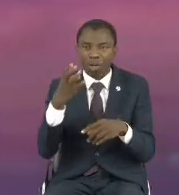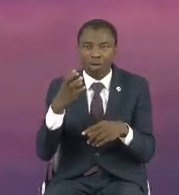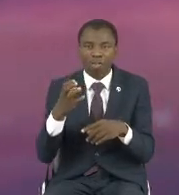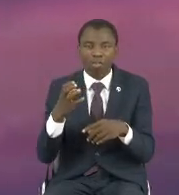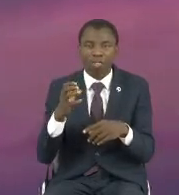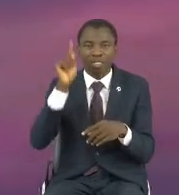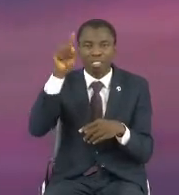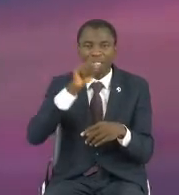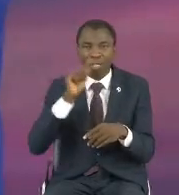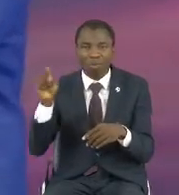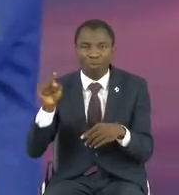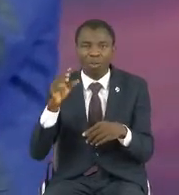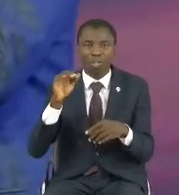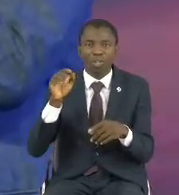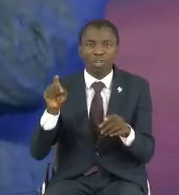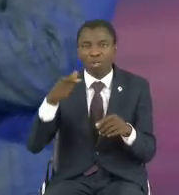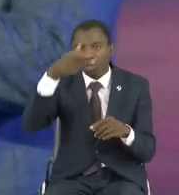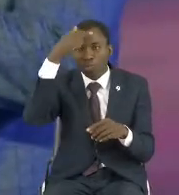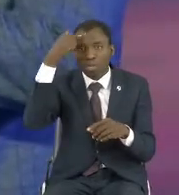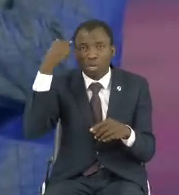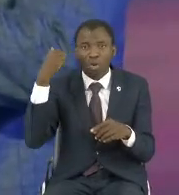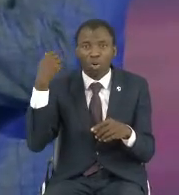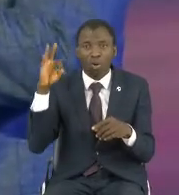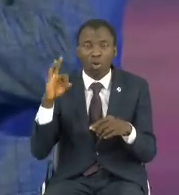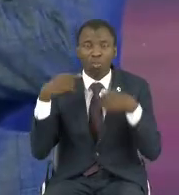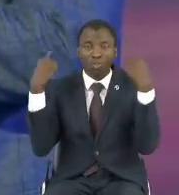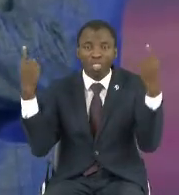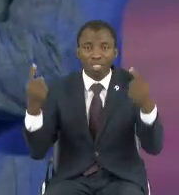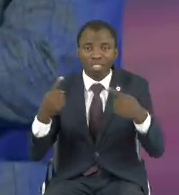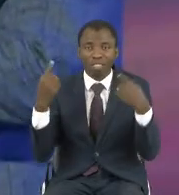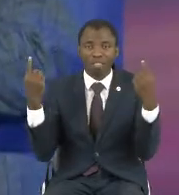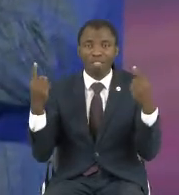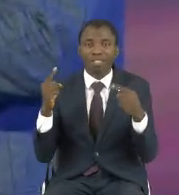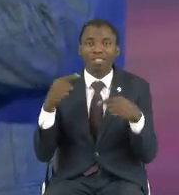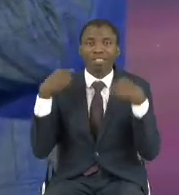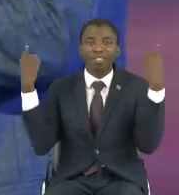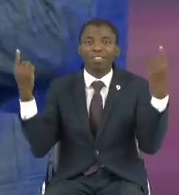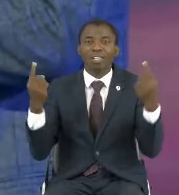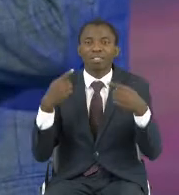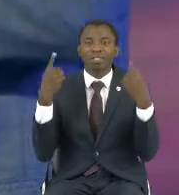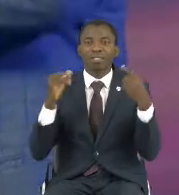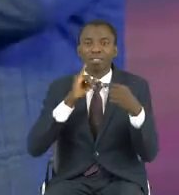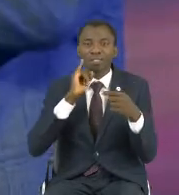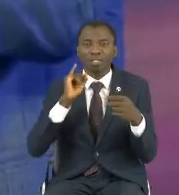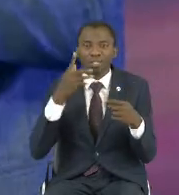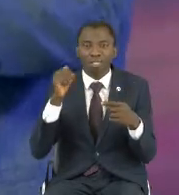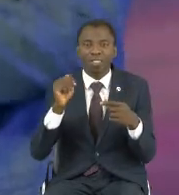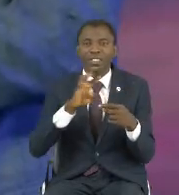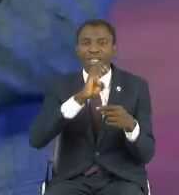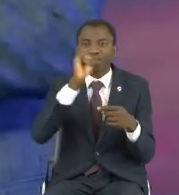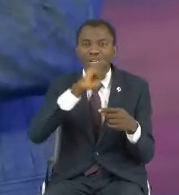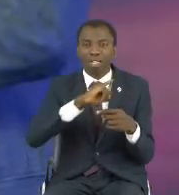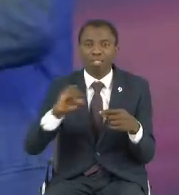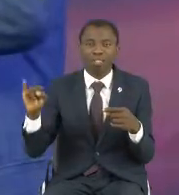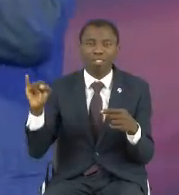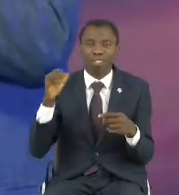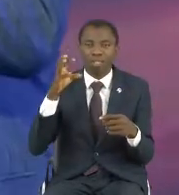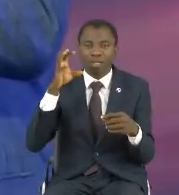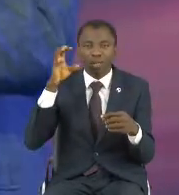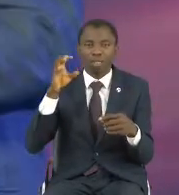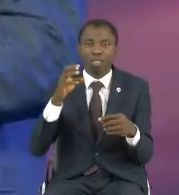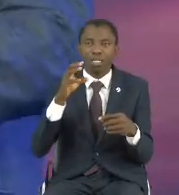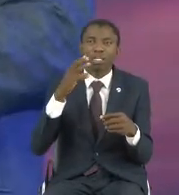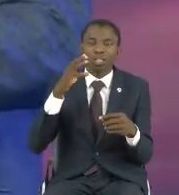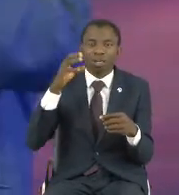Therefore, because of transgression, transgressing the everlasting covenant, therefore, as the